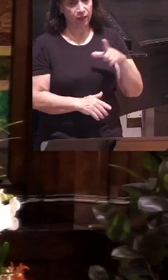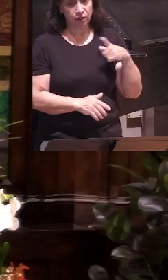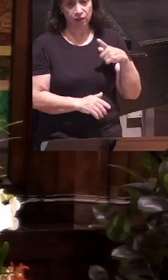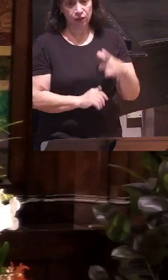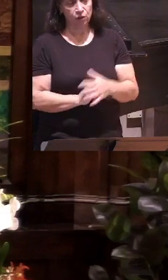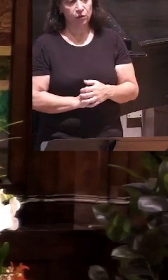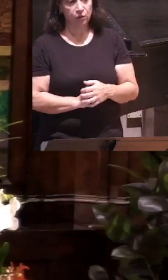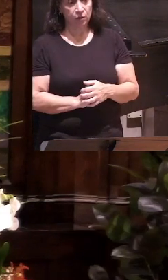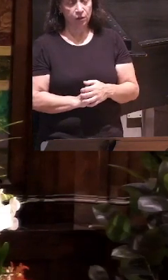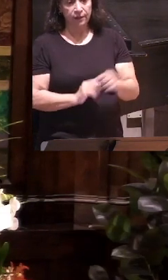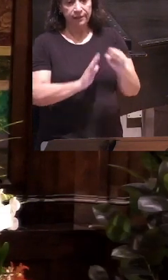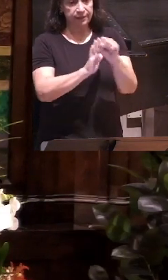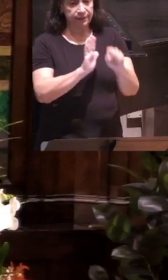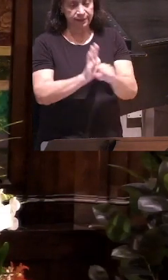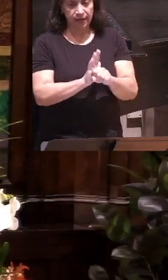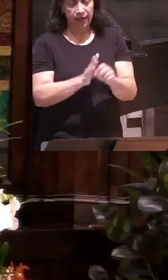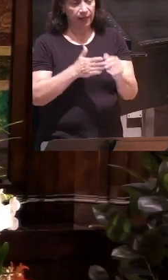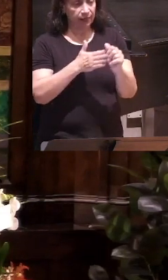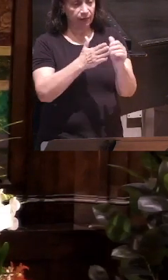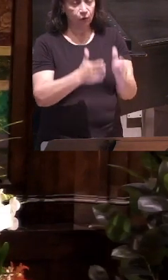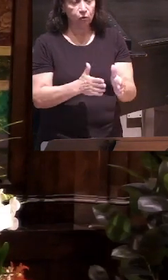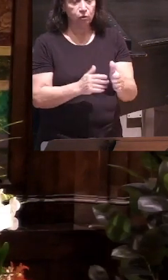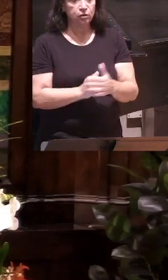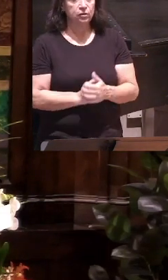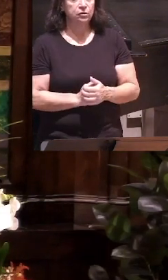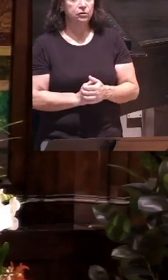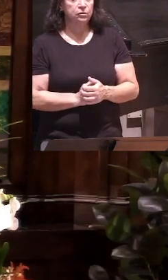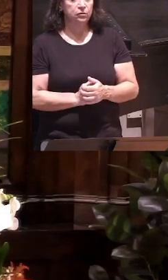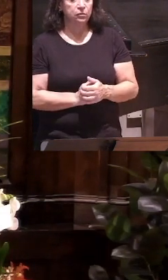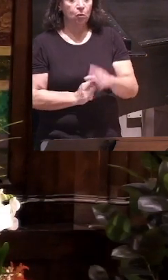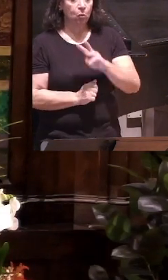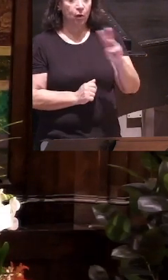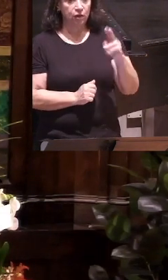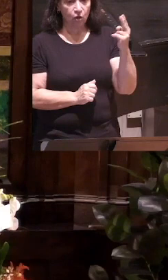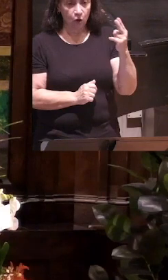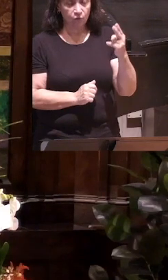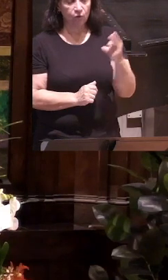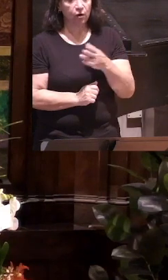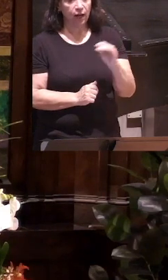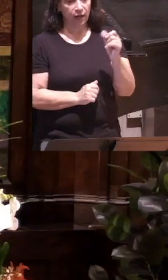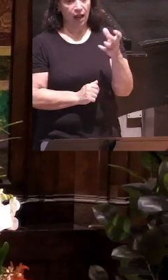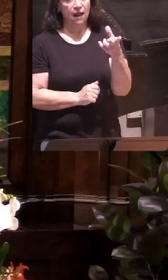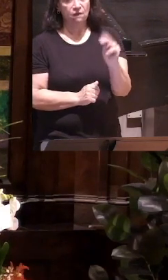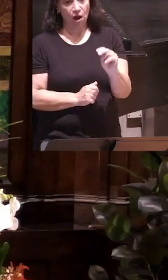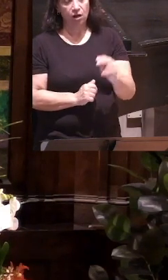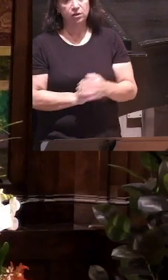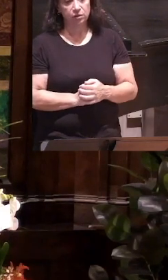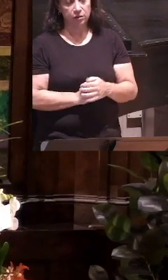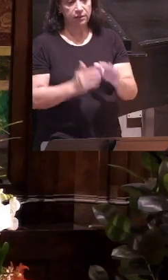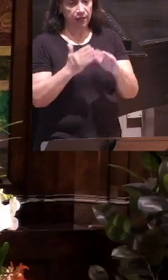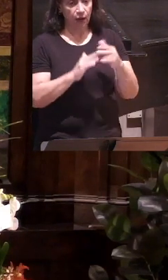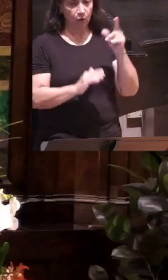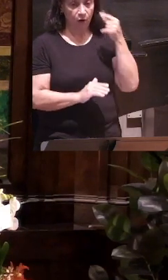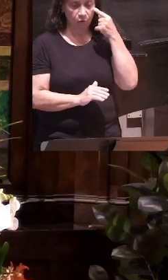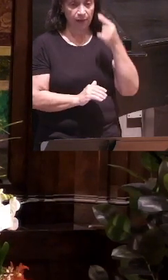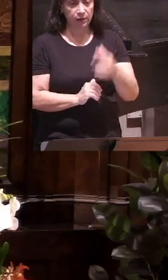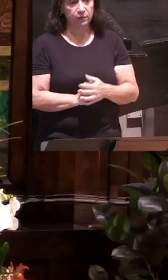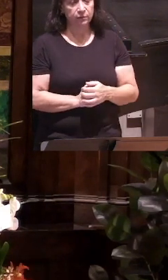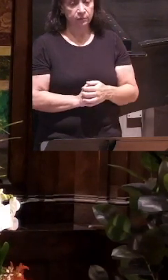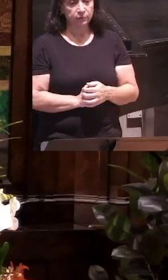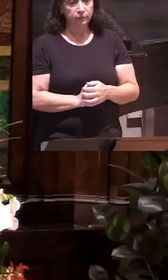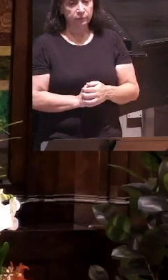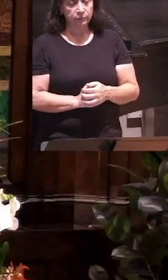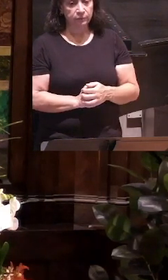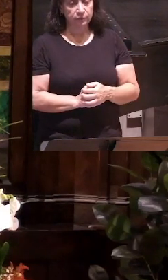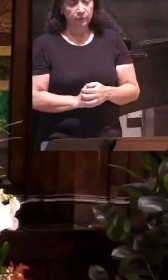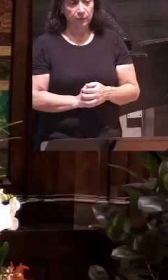legislature, state leadership, West Hartford and Avon town government,